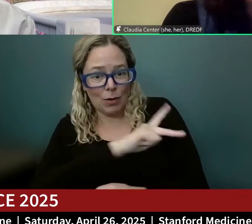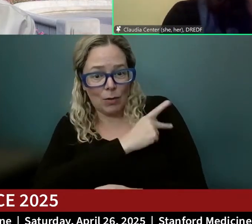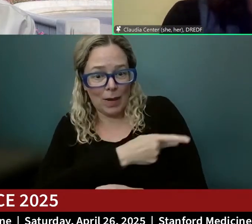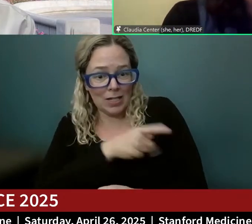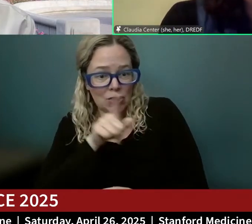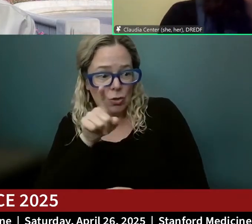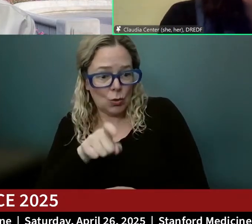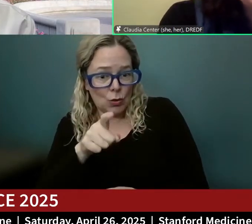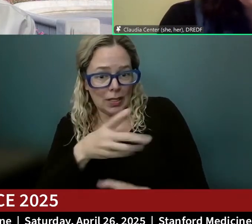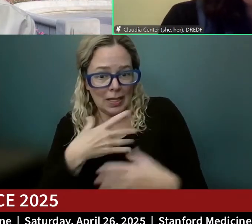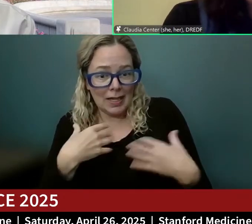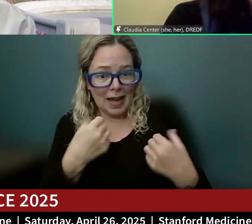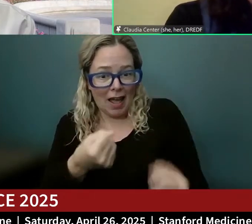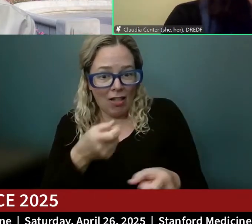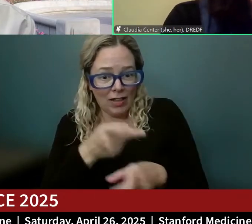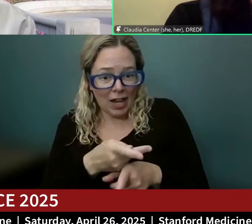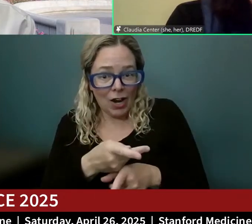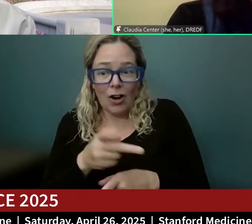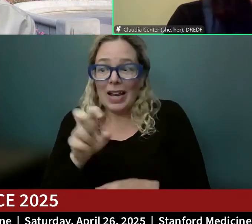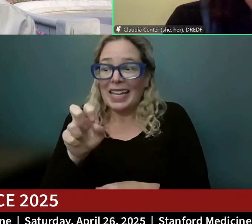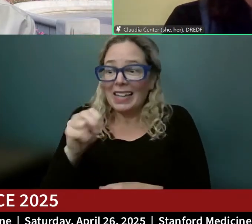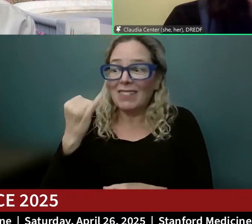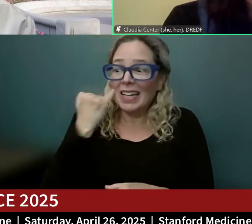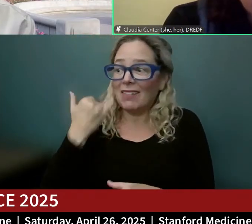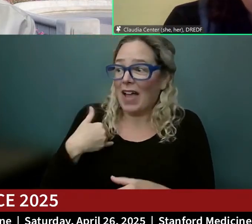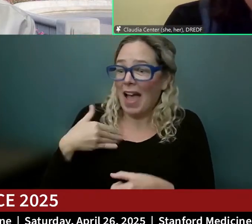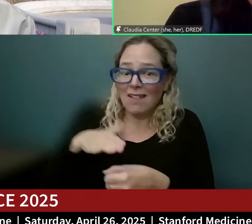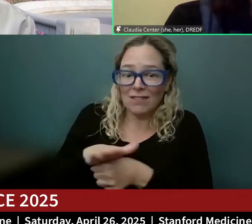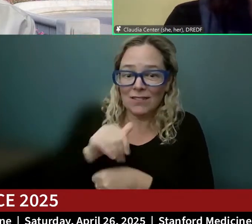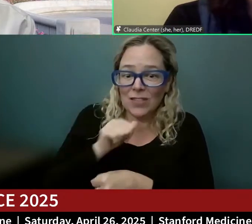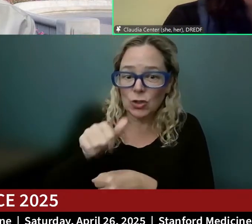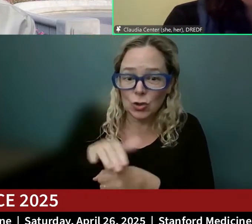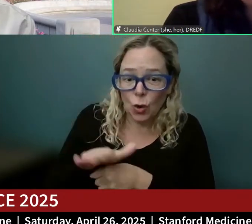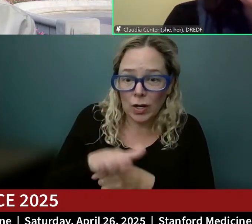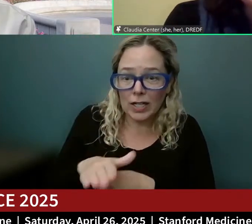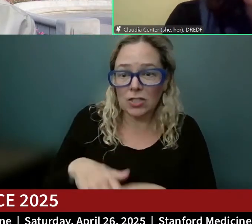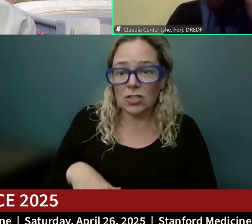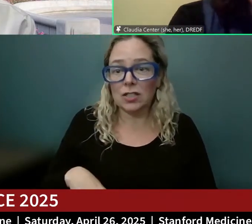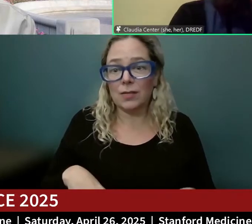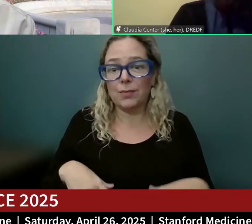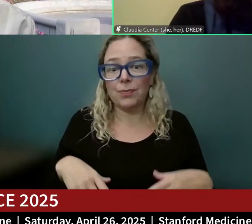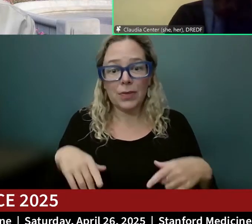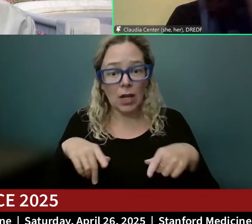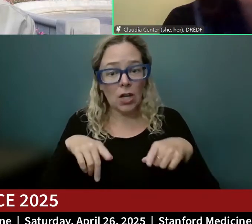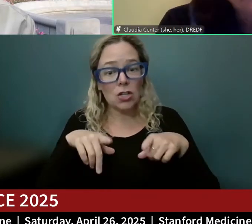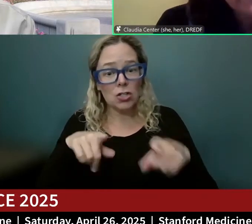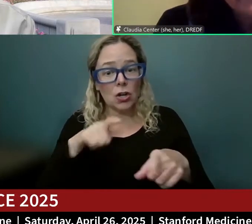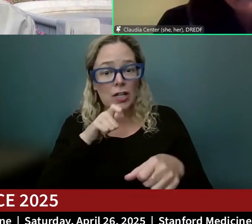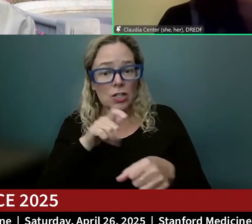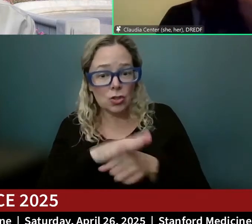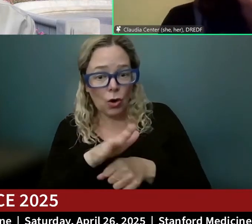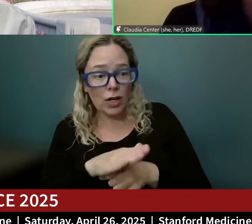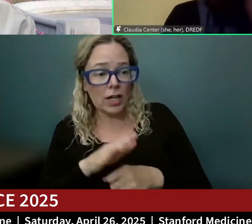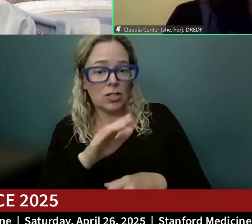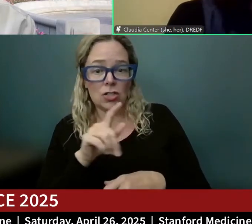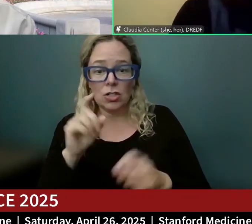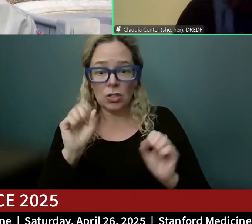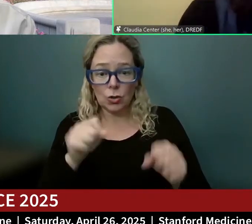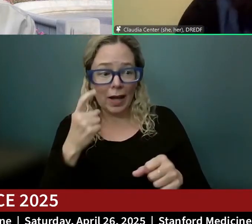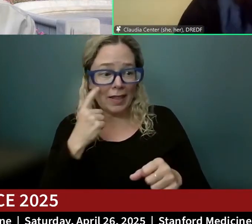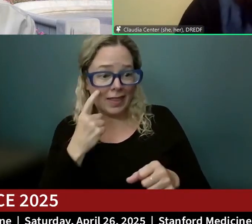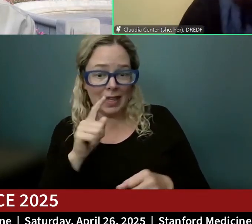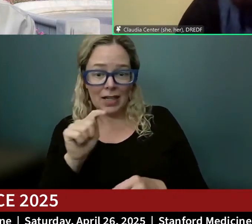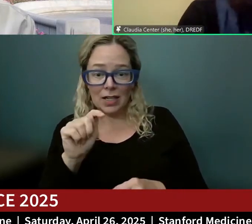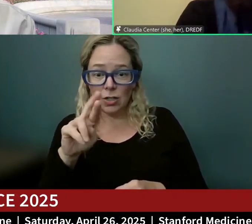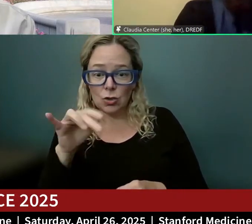shortage. Now, you can during a shortage, you're allowed to triage and you're allowed to think about, okay, who's going to survive and who's probably